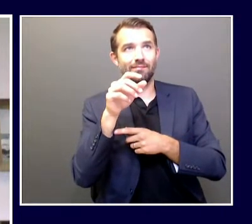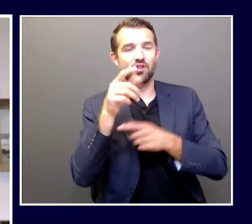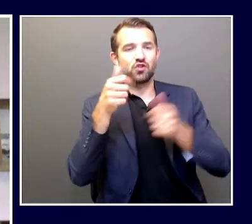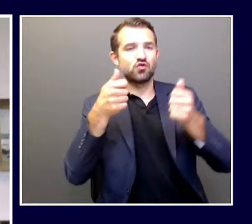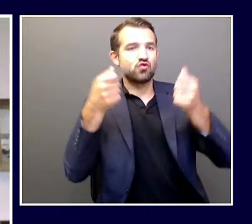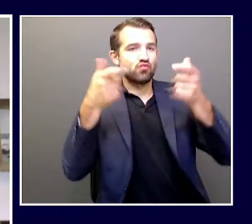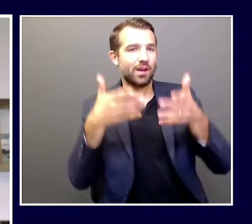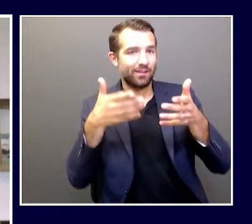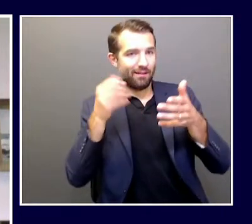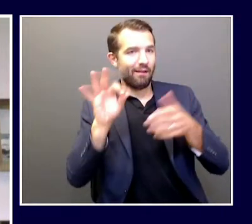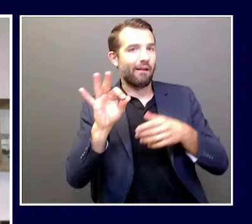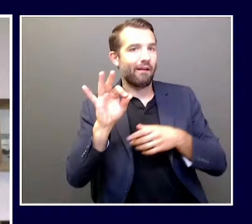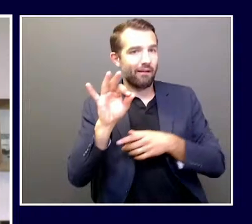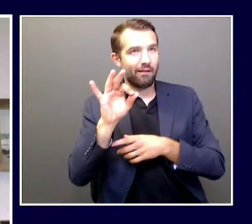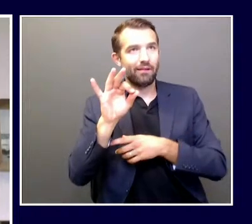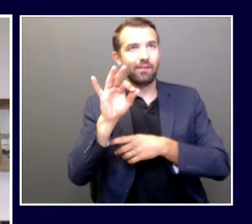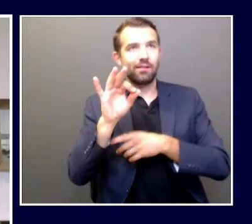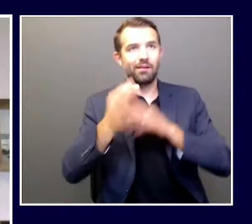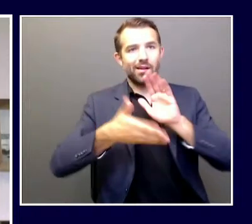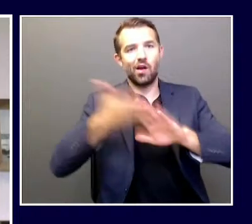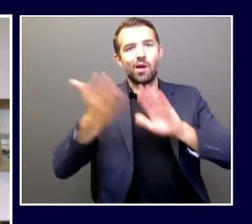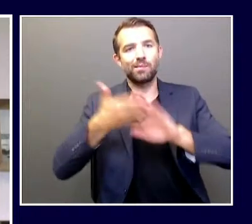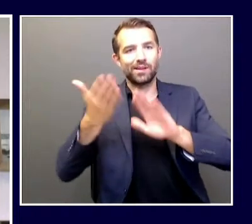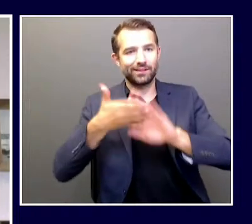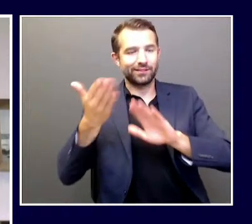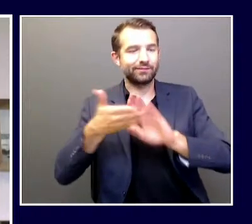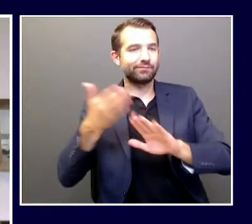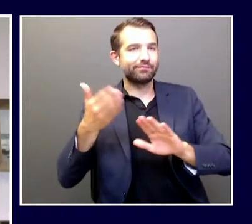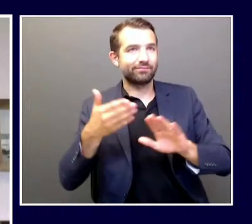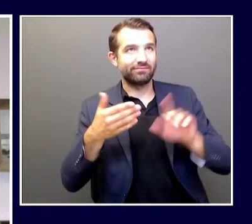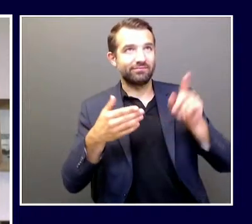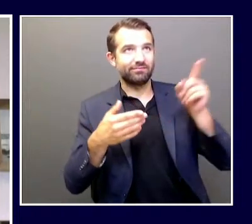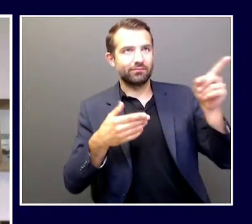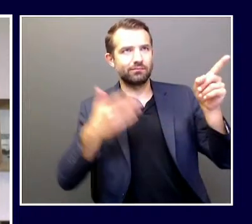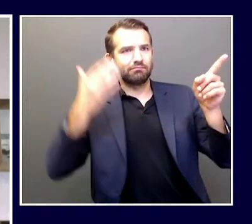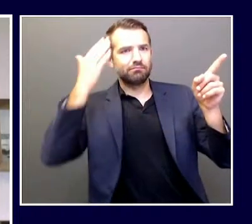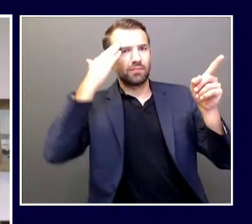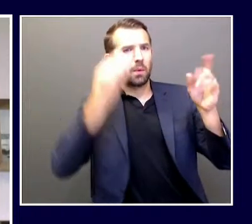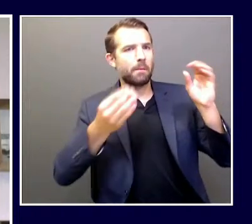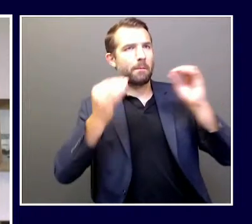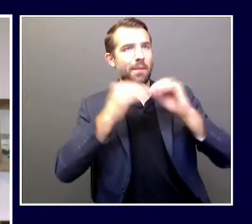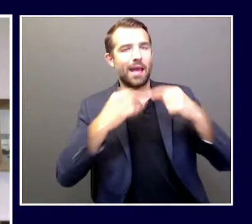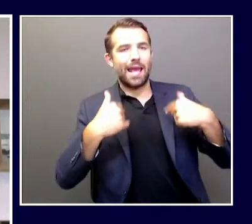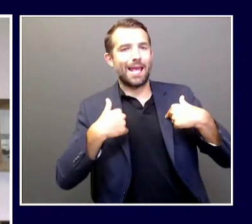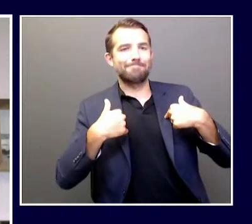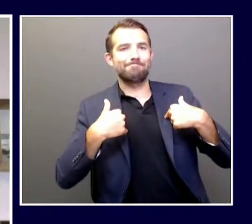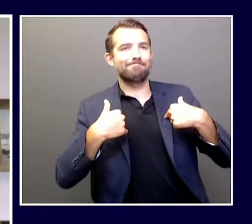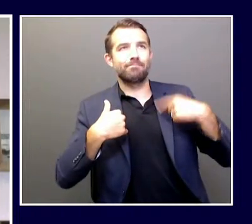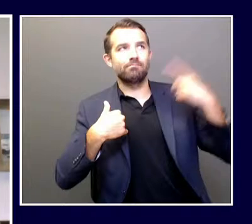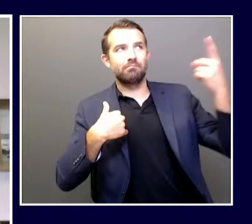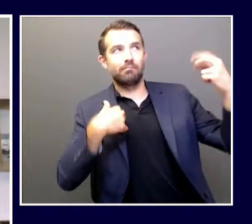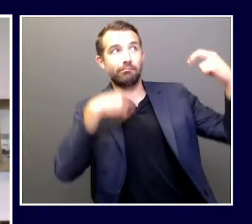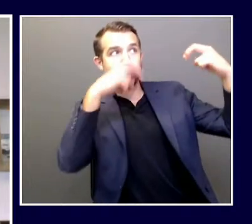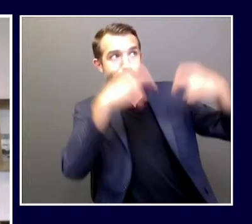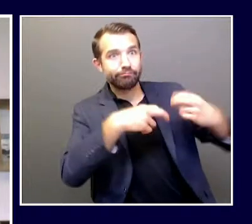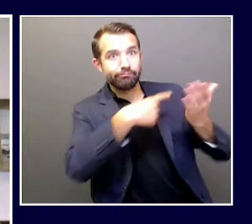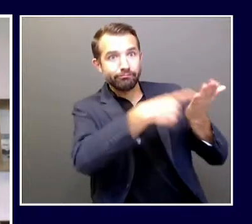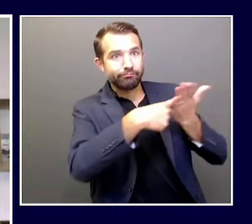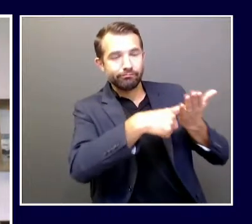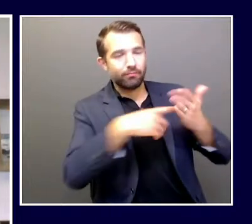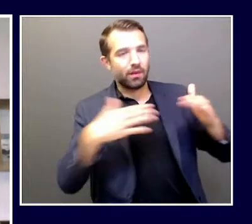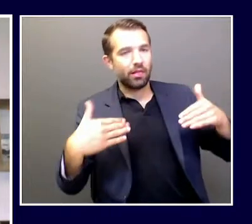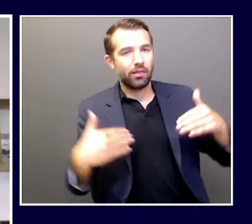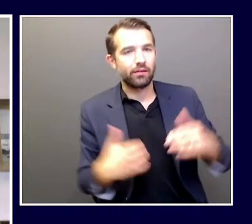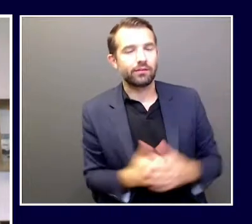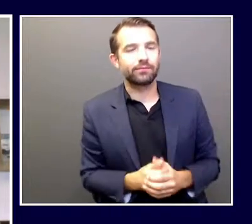more. I'm with our national association, of which I'm active. We are determining how